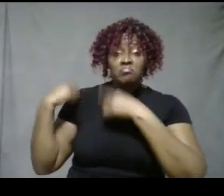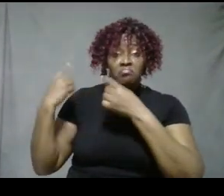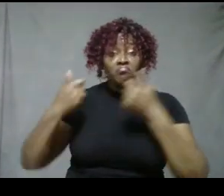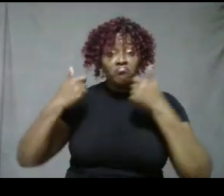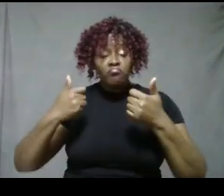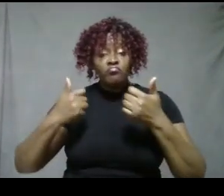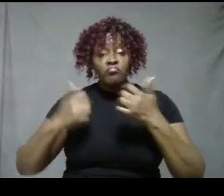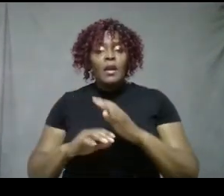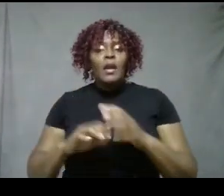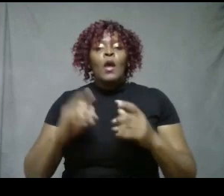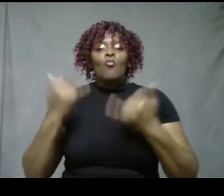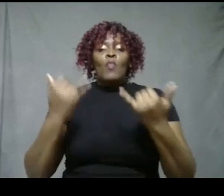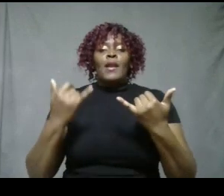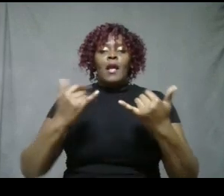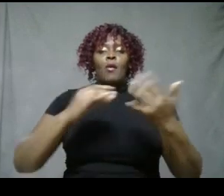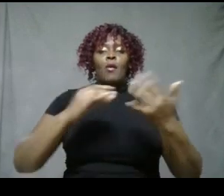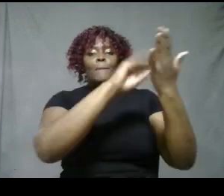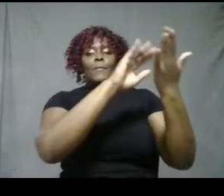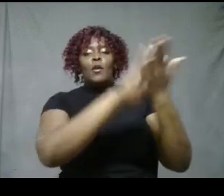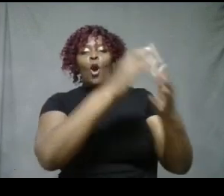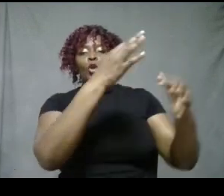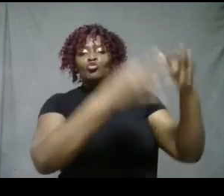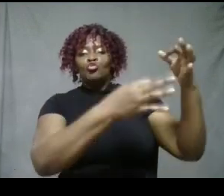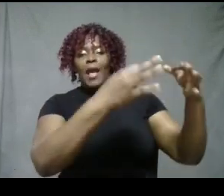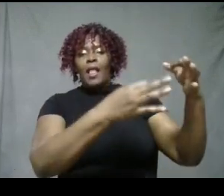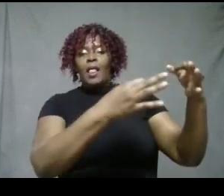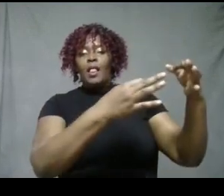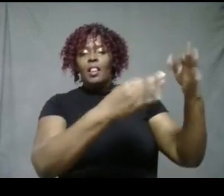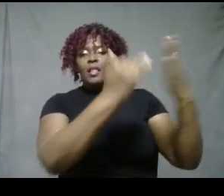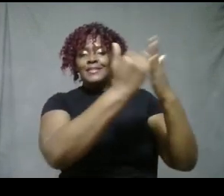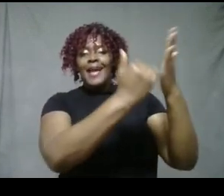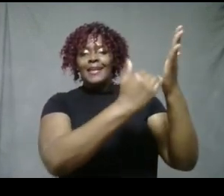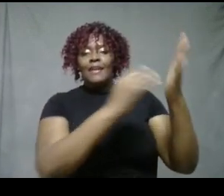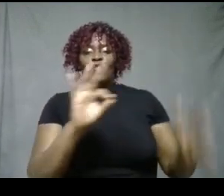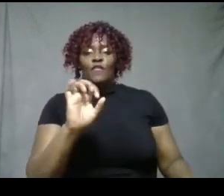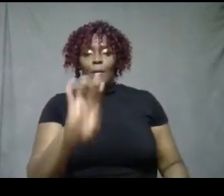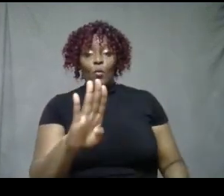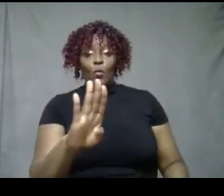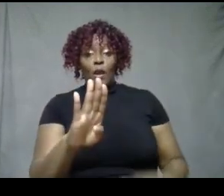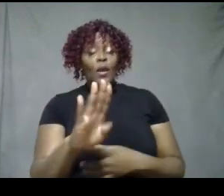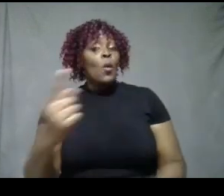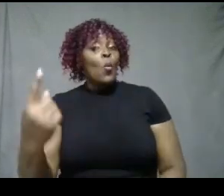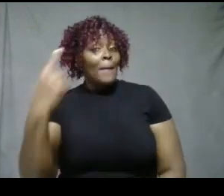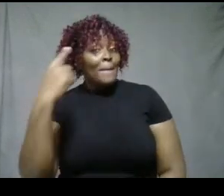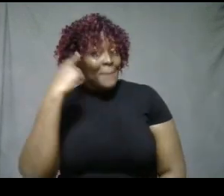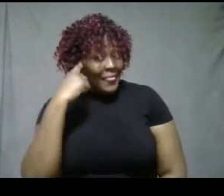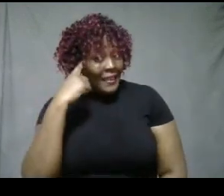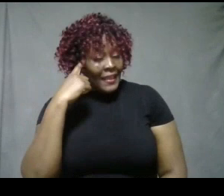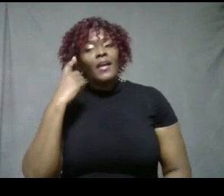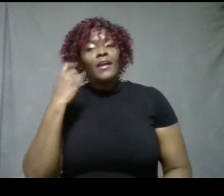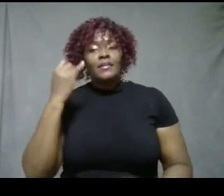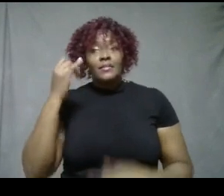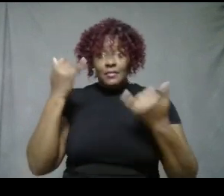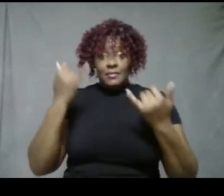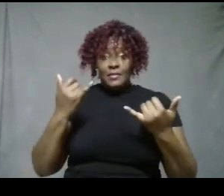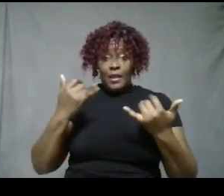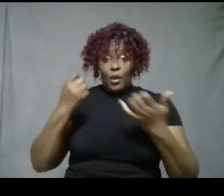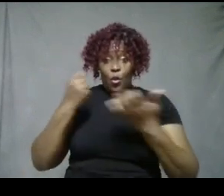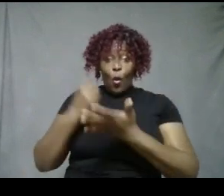trial docket in February. Now we believe that if you approve this settlement